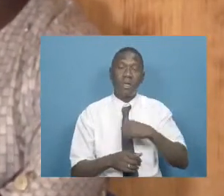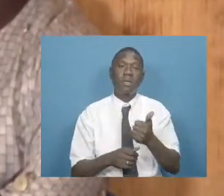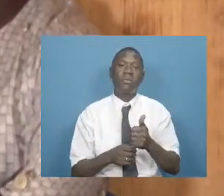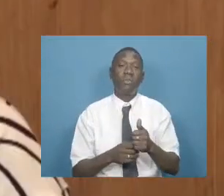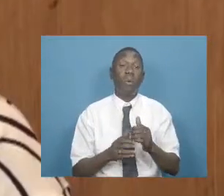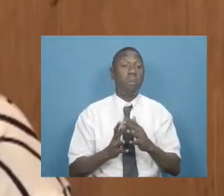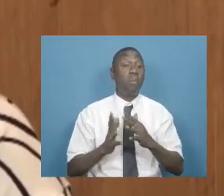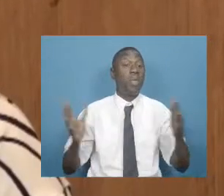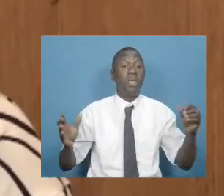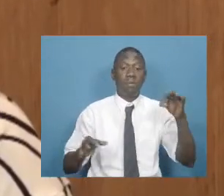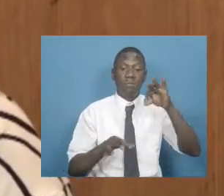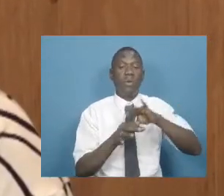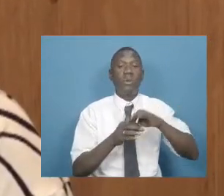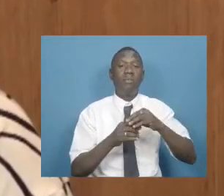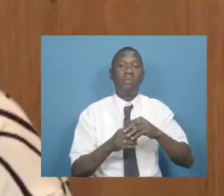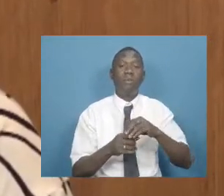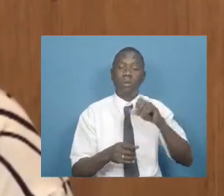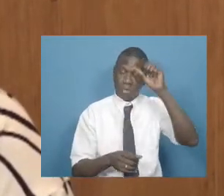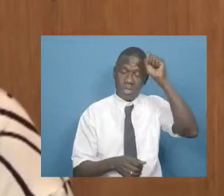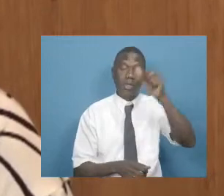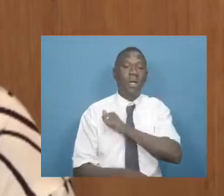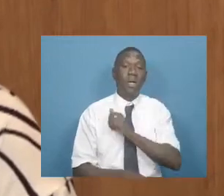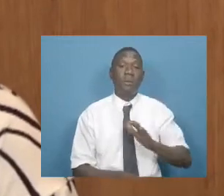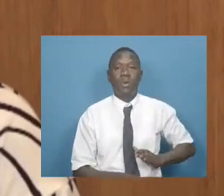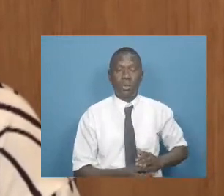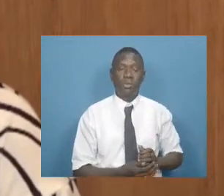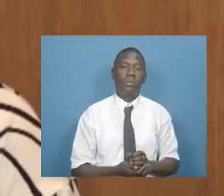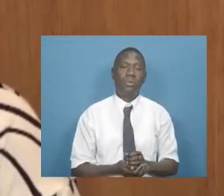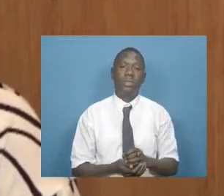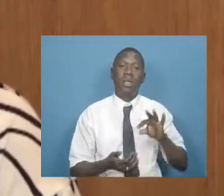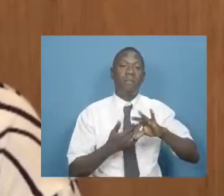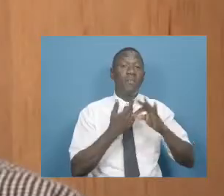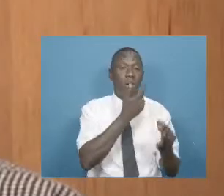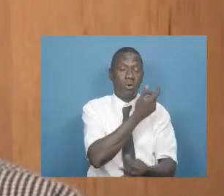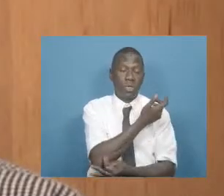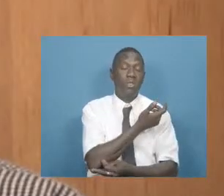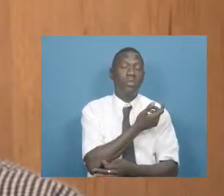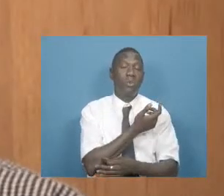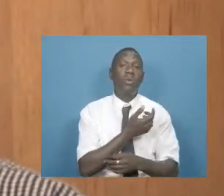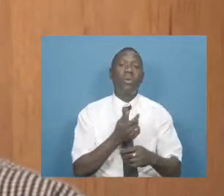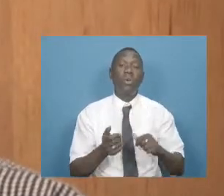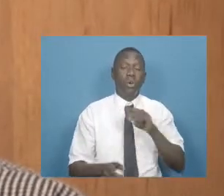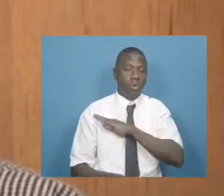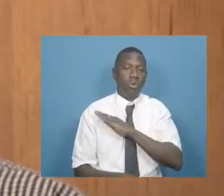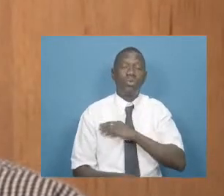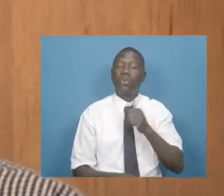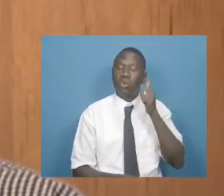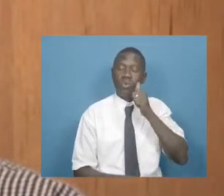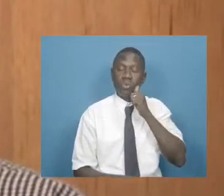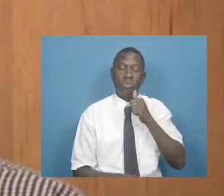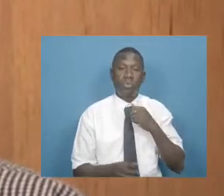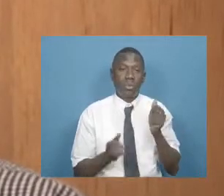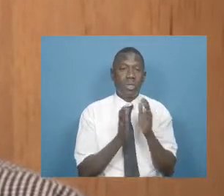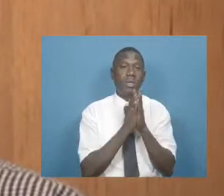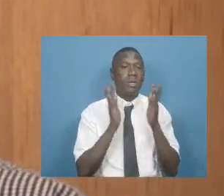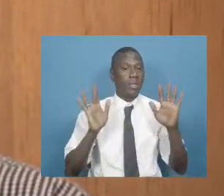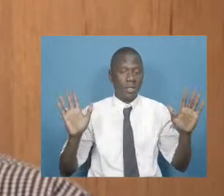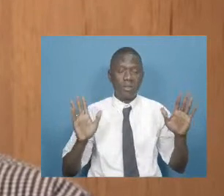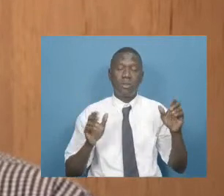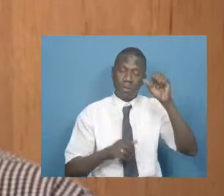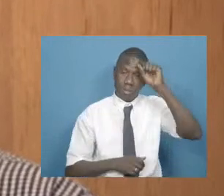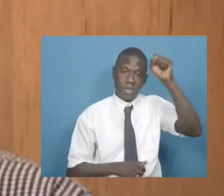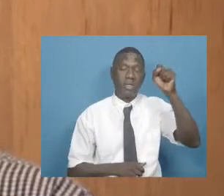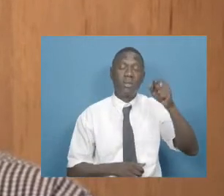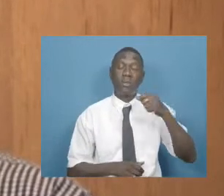for President-elect Adama Barrow. The foundation also used the opportunity to congratulate the president on his landslide